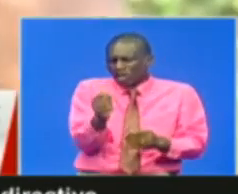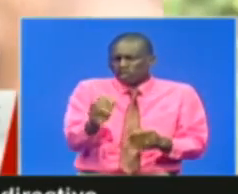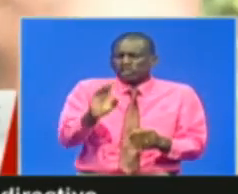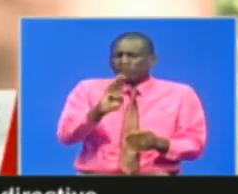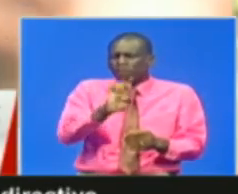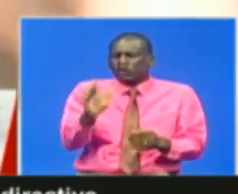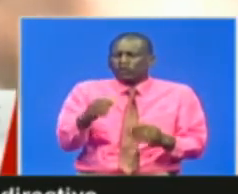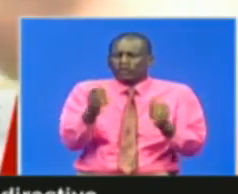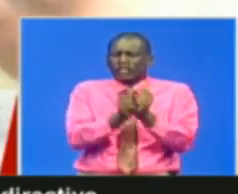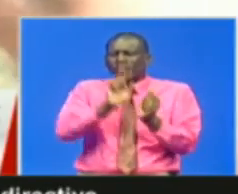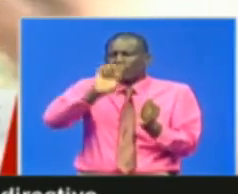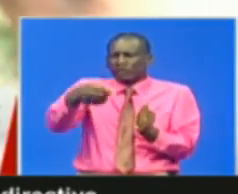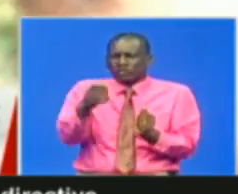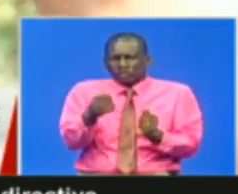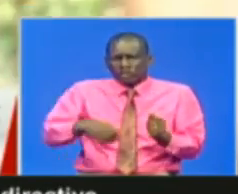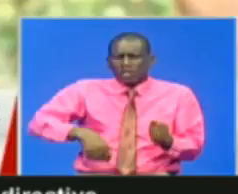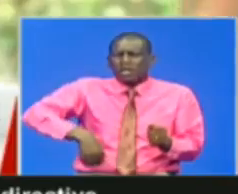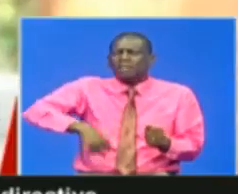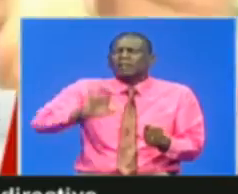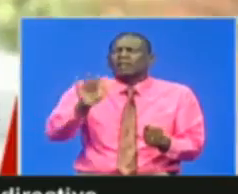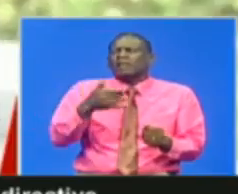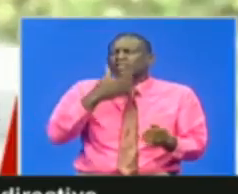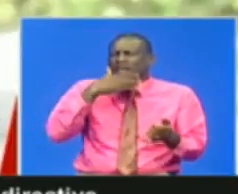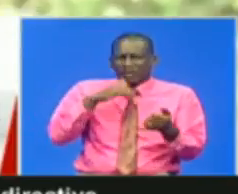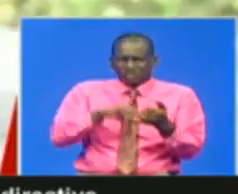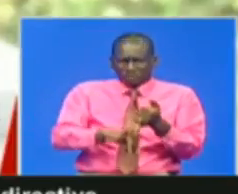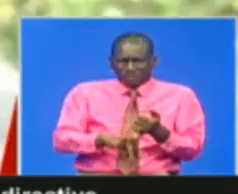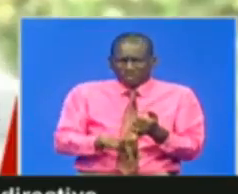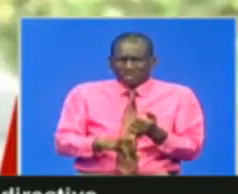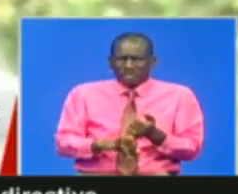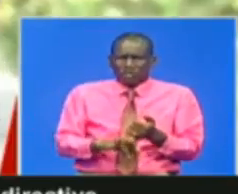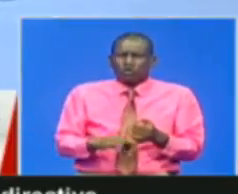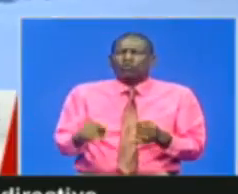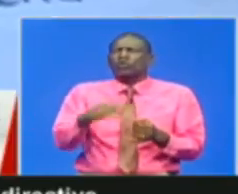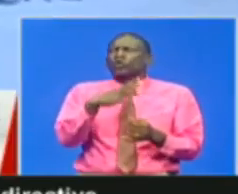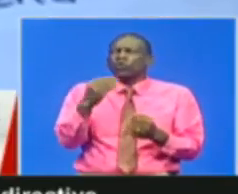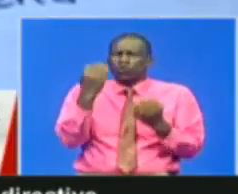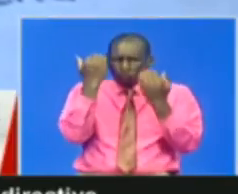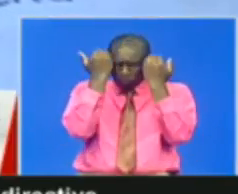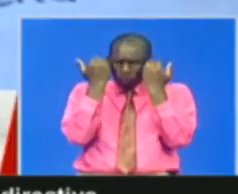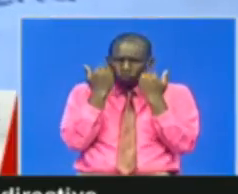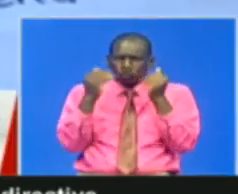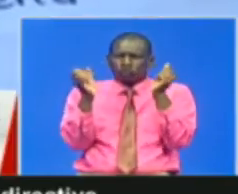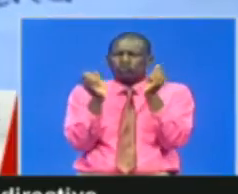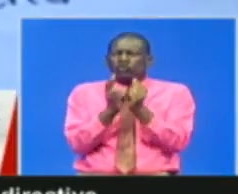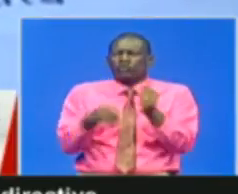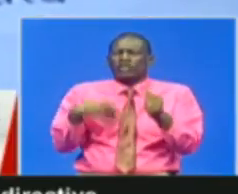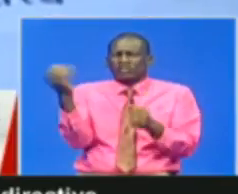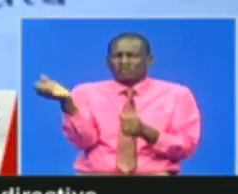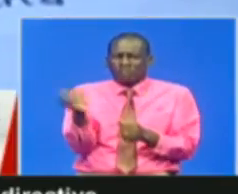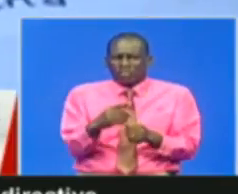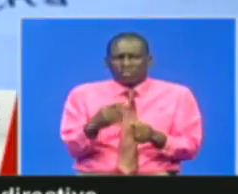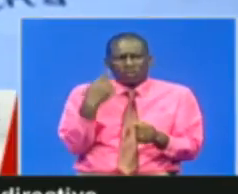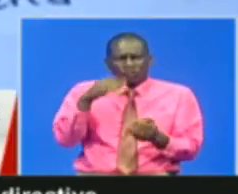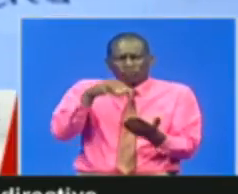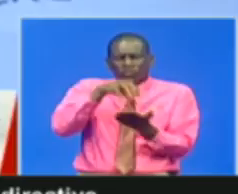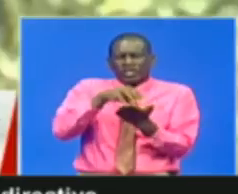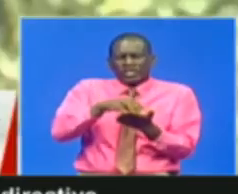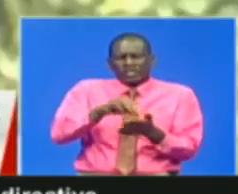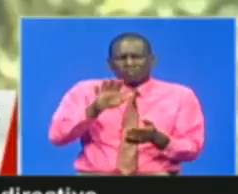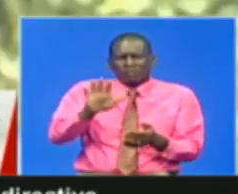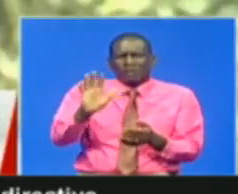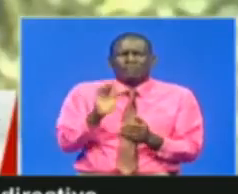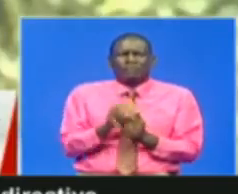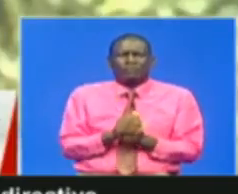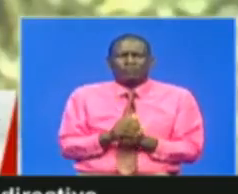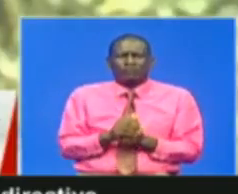shillings paid by her Amazon husband. He is set to appear before court on 12th of next month for the hearing of her case.